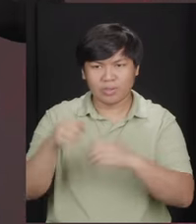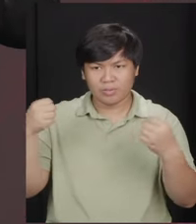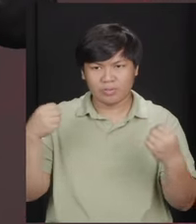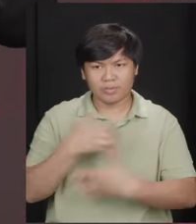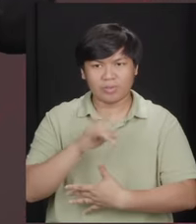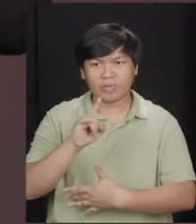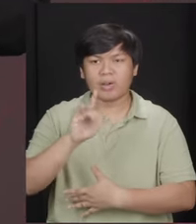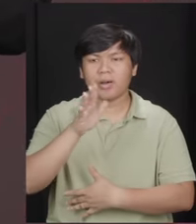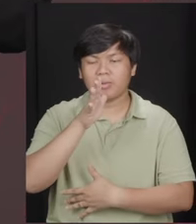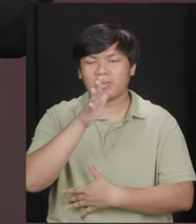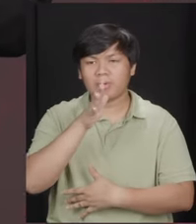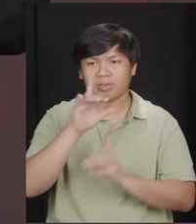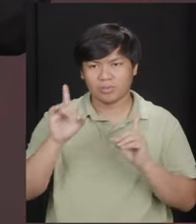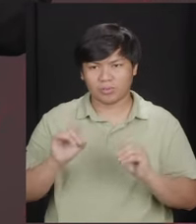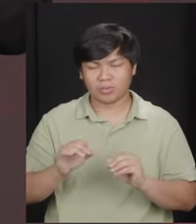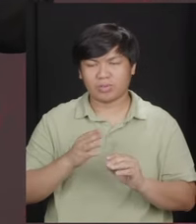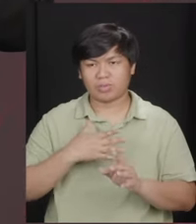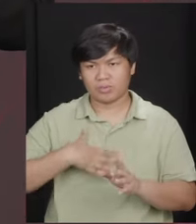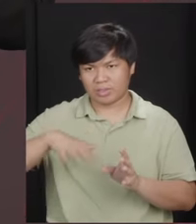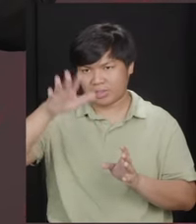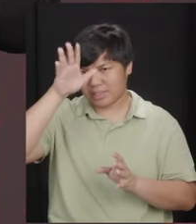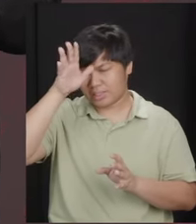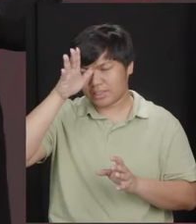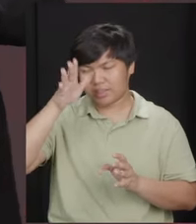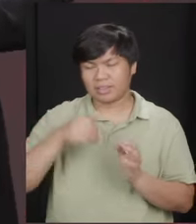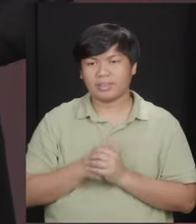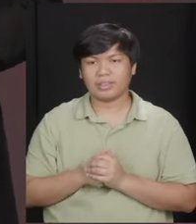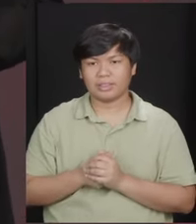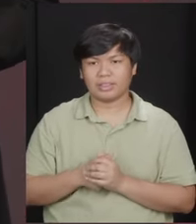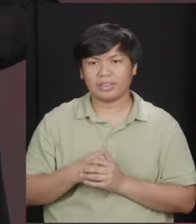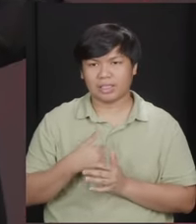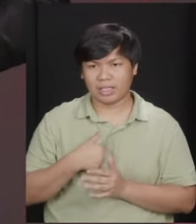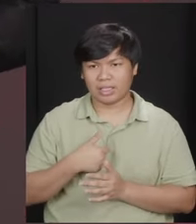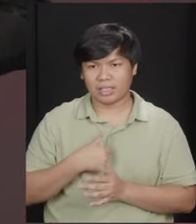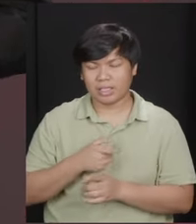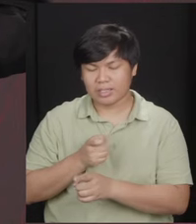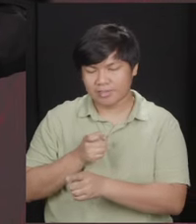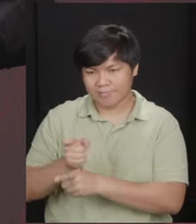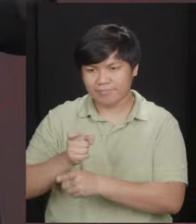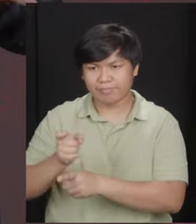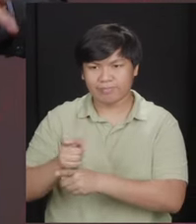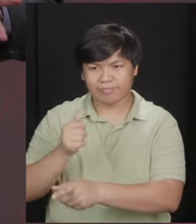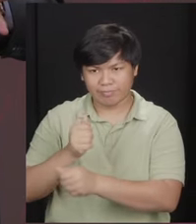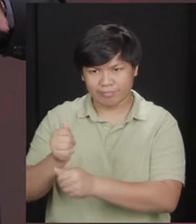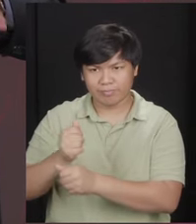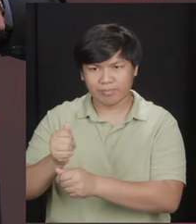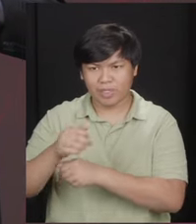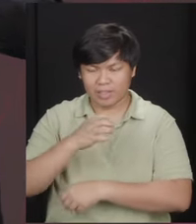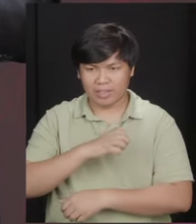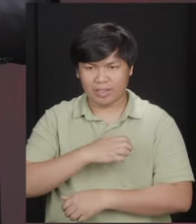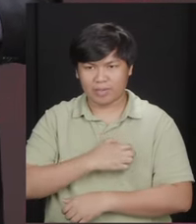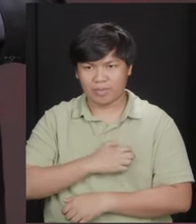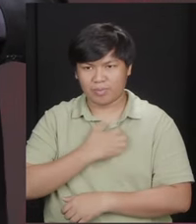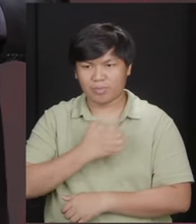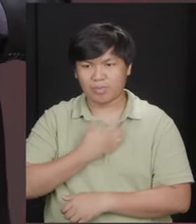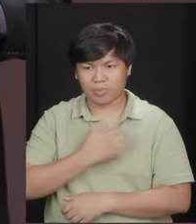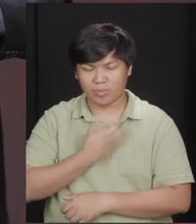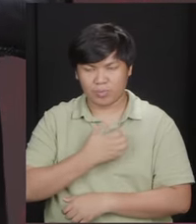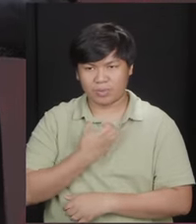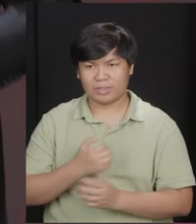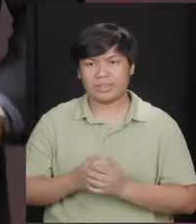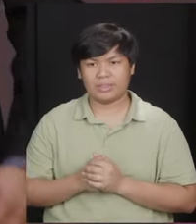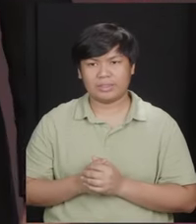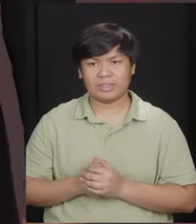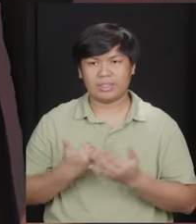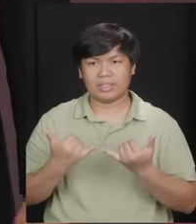what my mother did to my dad. I treated her abusively, emotionally, not physically.